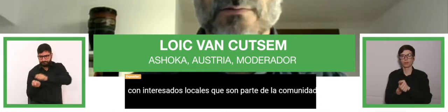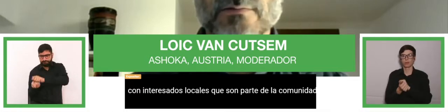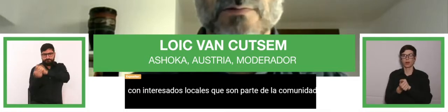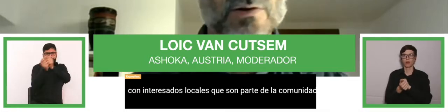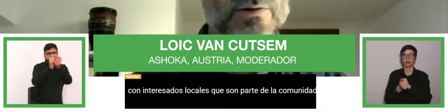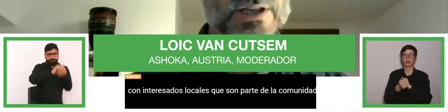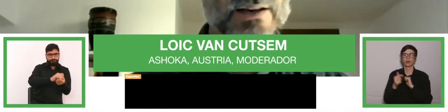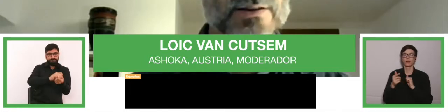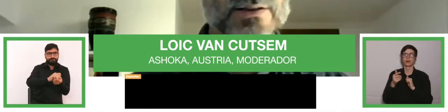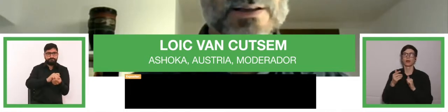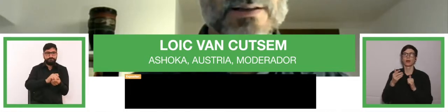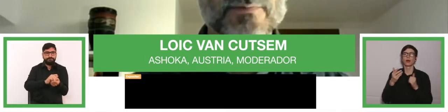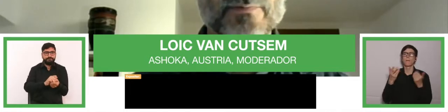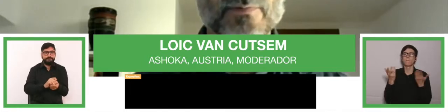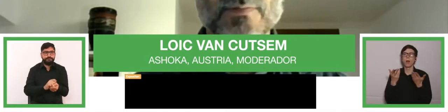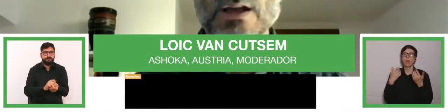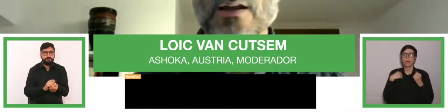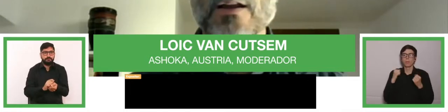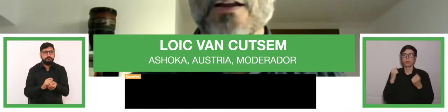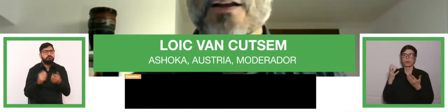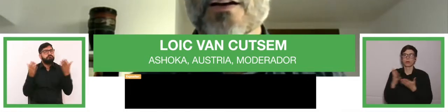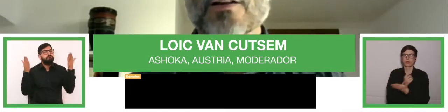their local challenges.